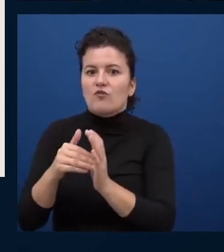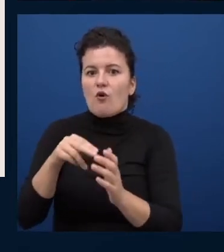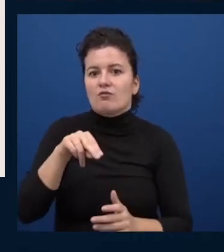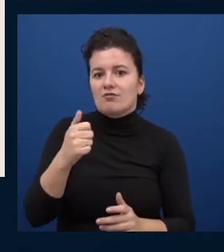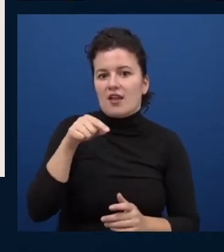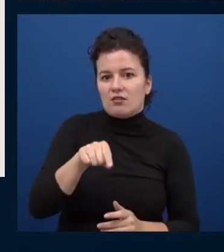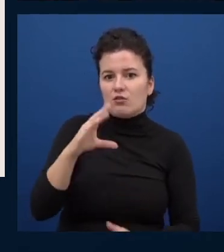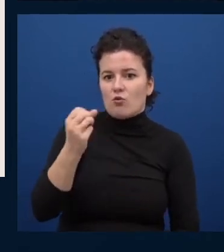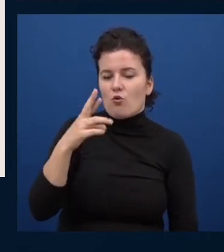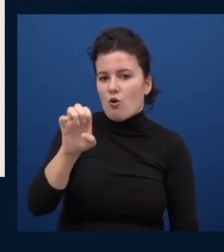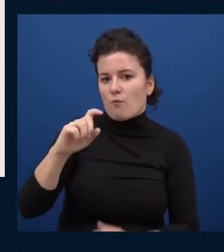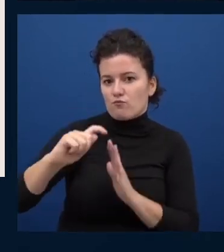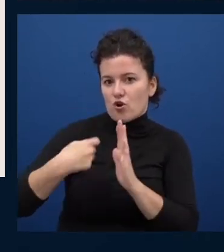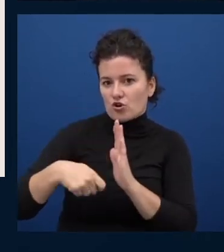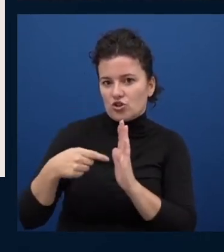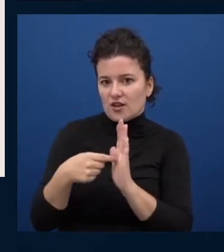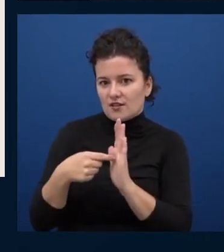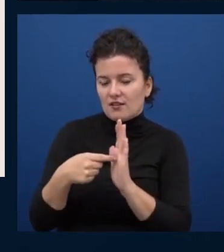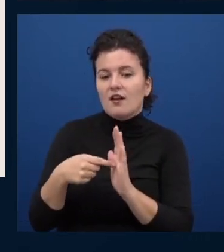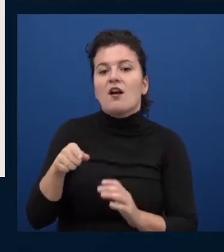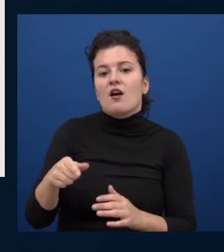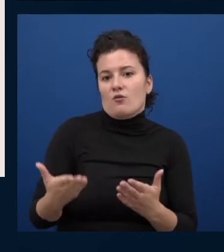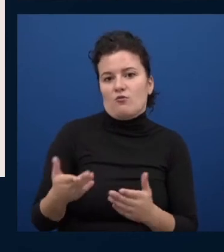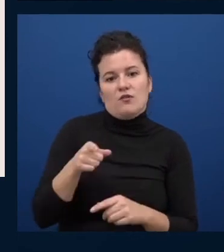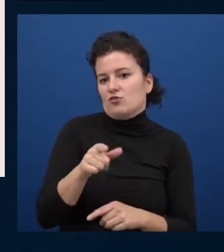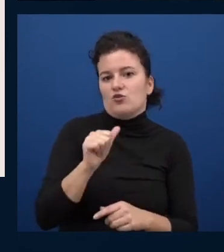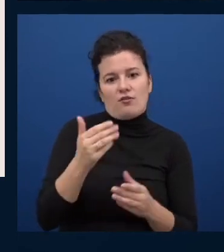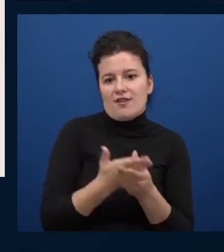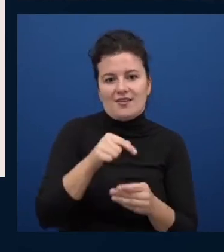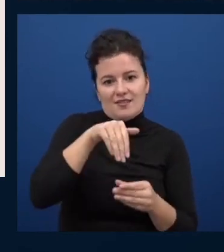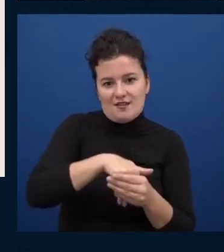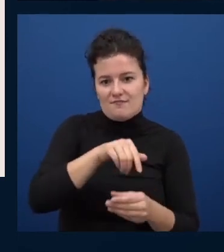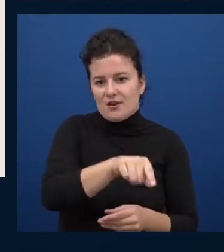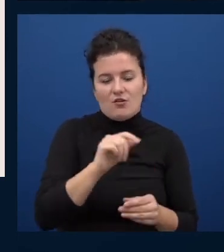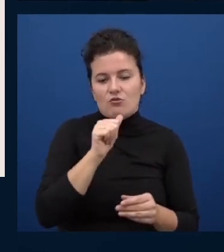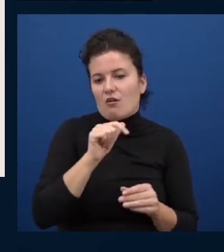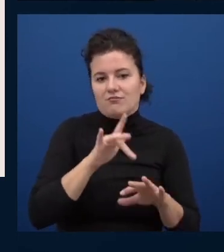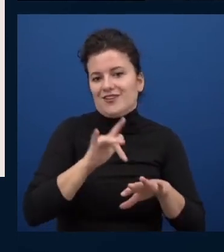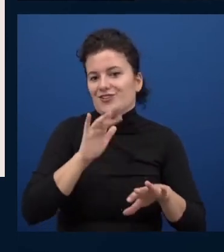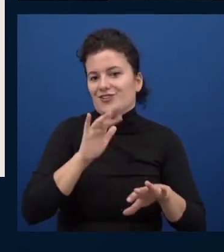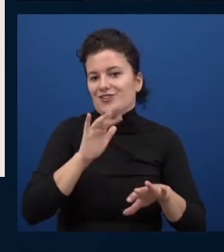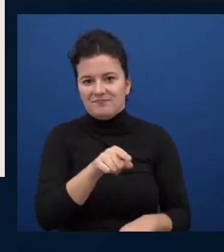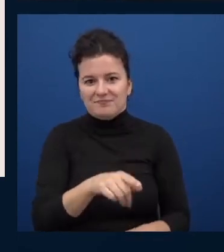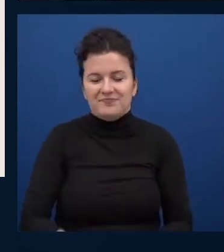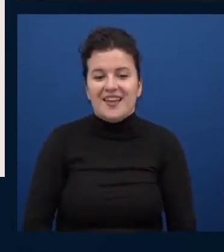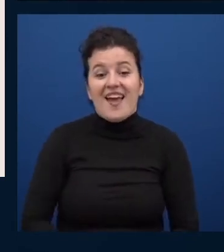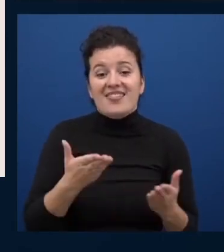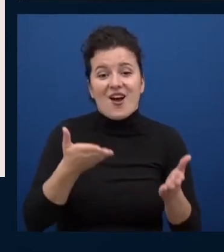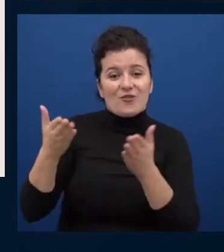because we are almost not touching the JavaScript. And then I will bring it back to Filip.